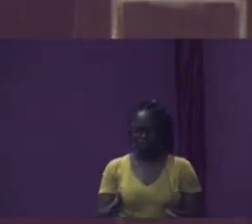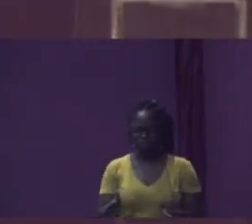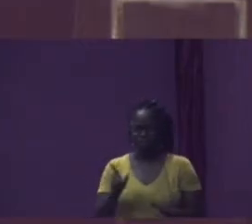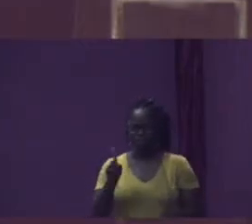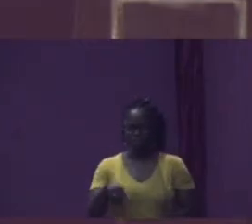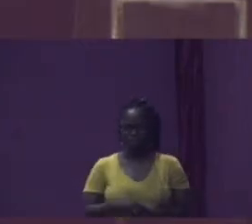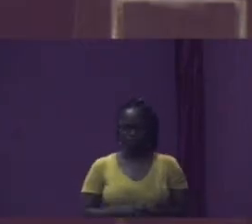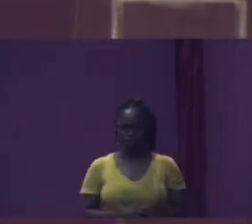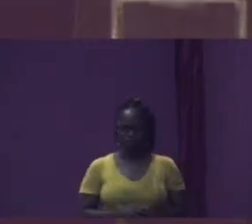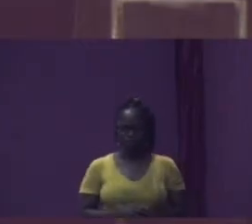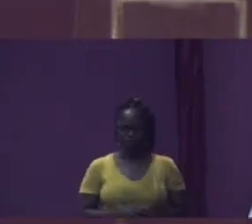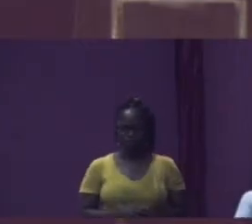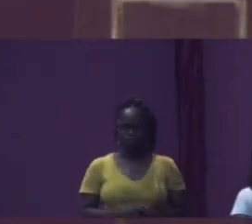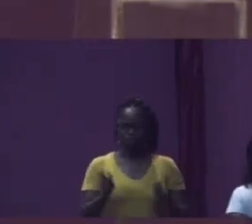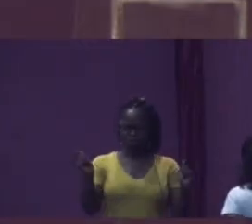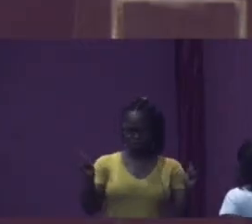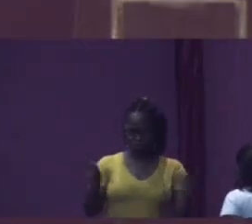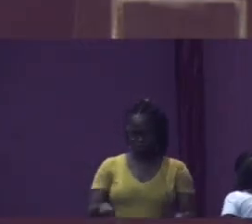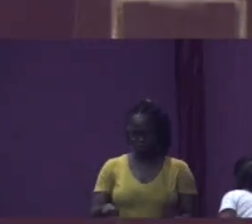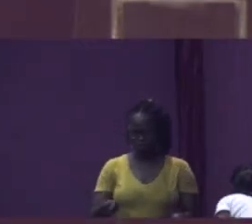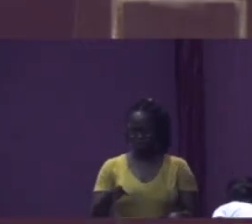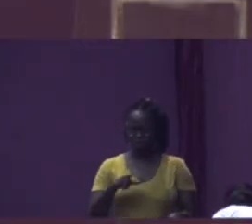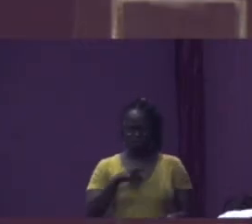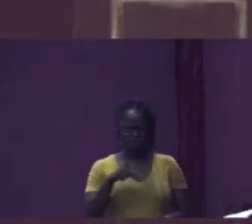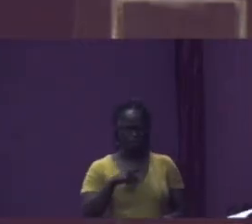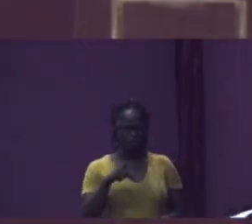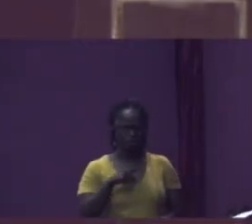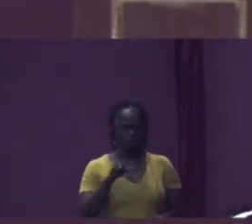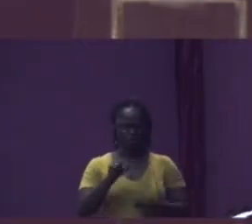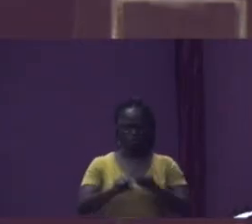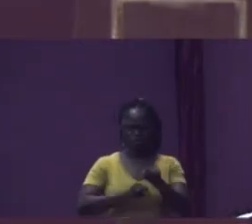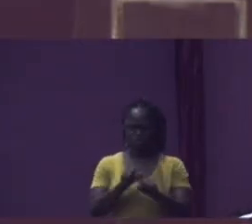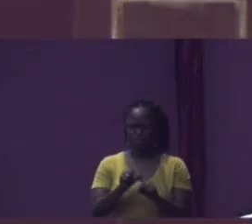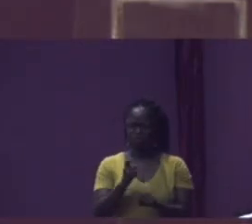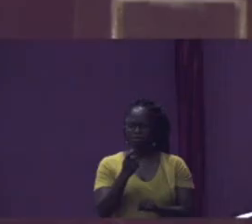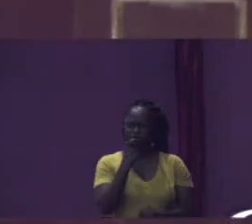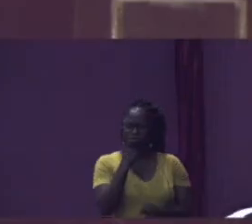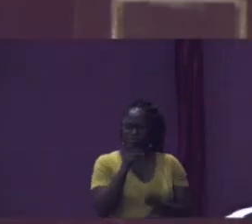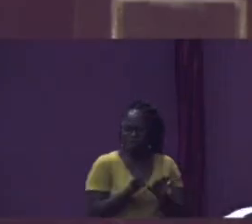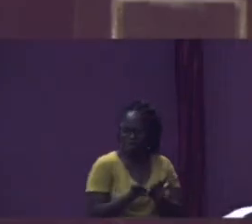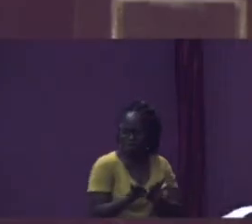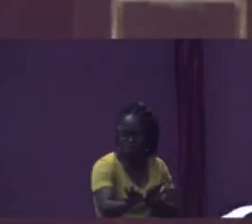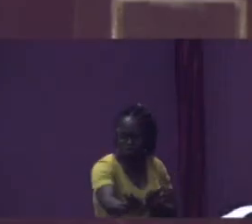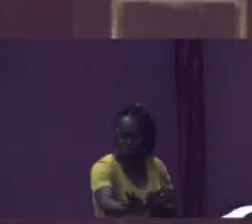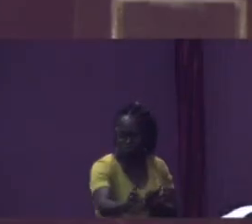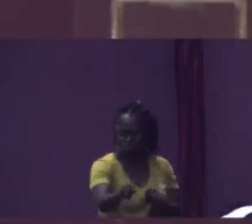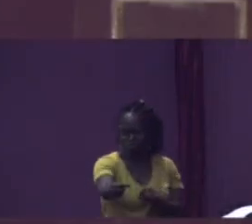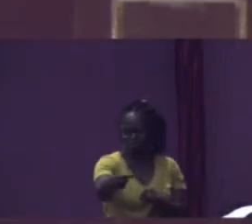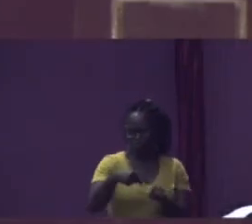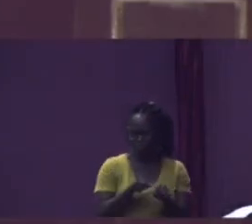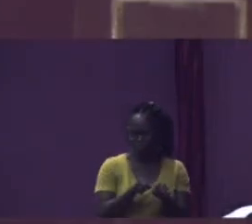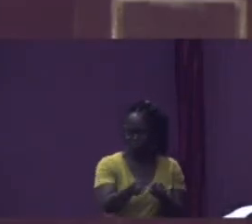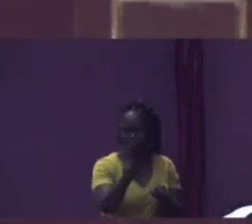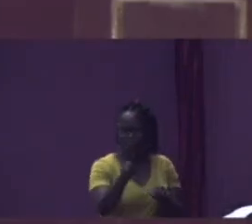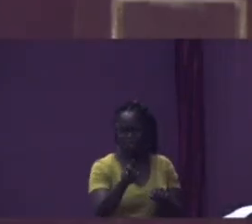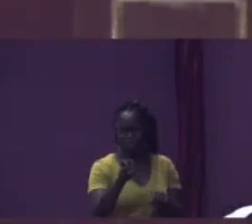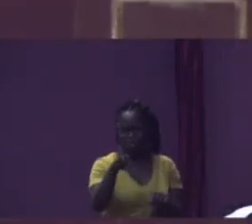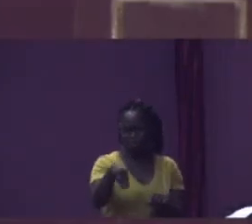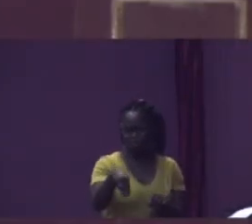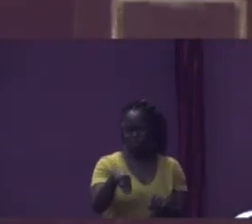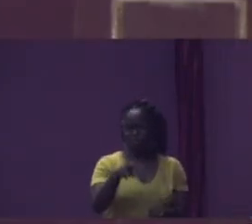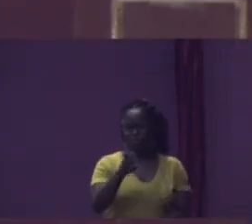5 kilometers, this is perfect for this woman, and also the perceived accessibility. Is it a place that she feels comfortable